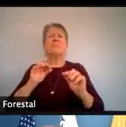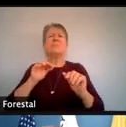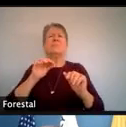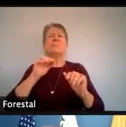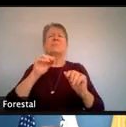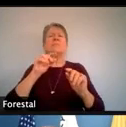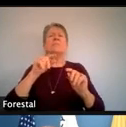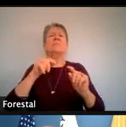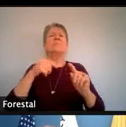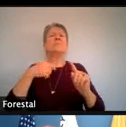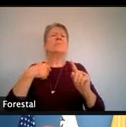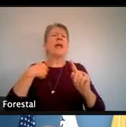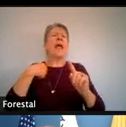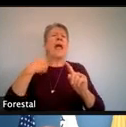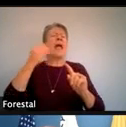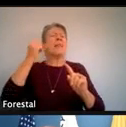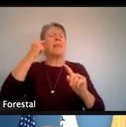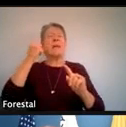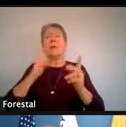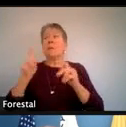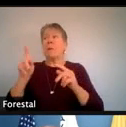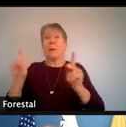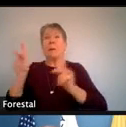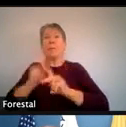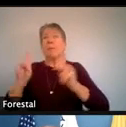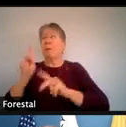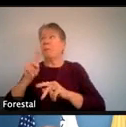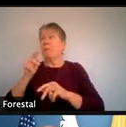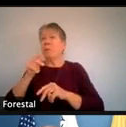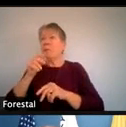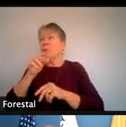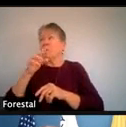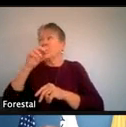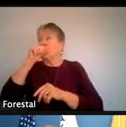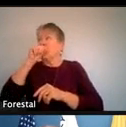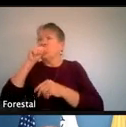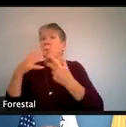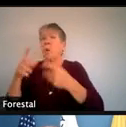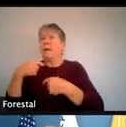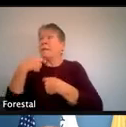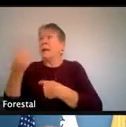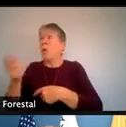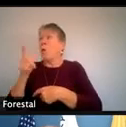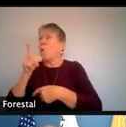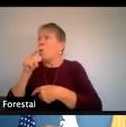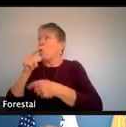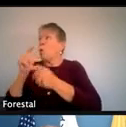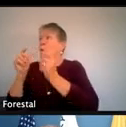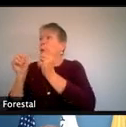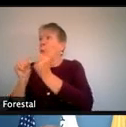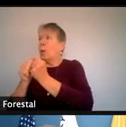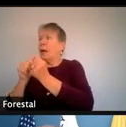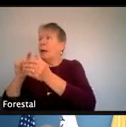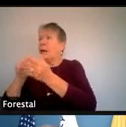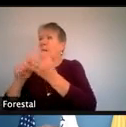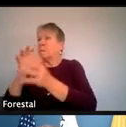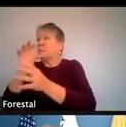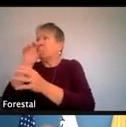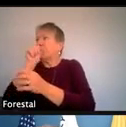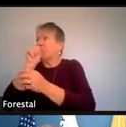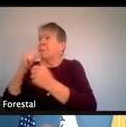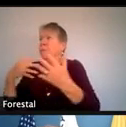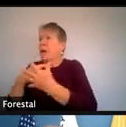as opposed to some health yay or nay reality. I think the contact tracing refusal to pick